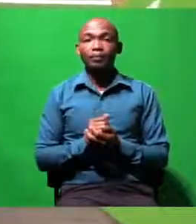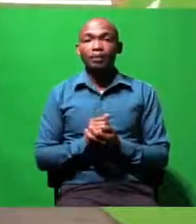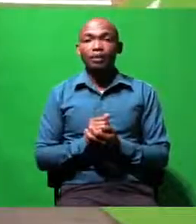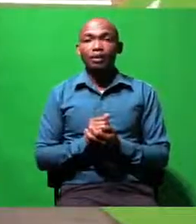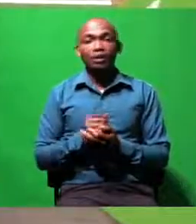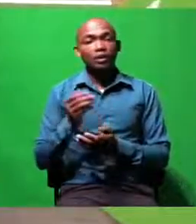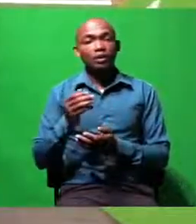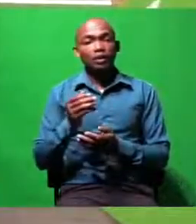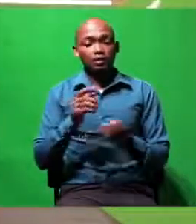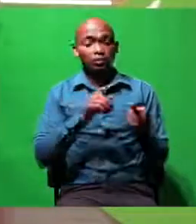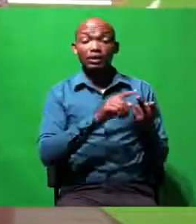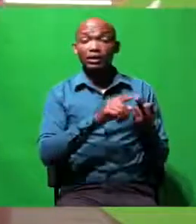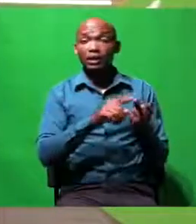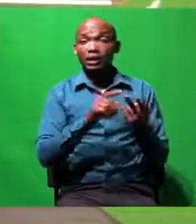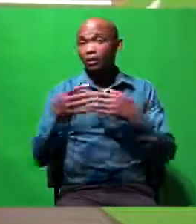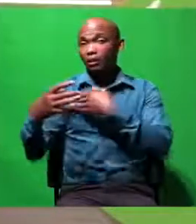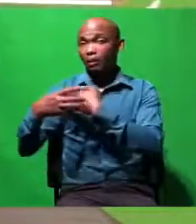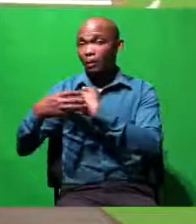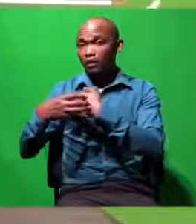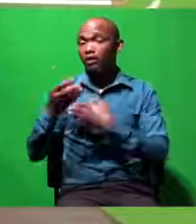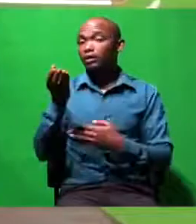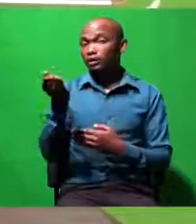to mention is this one.